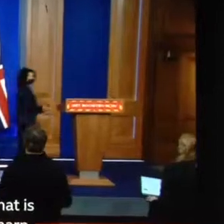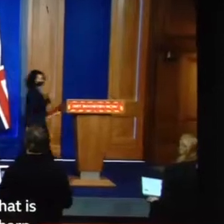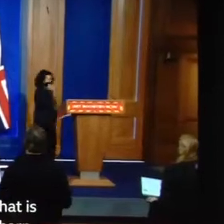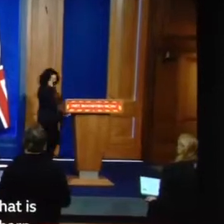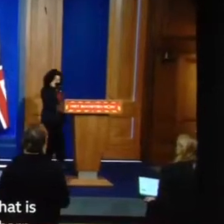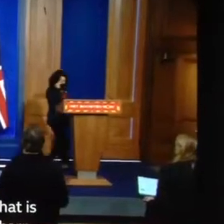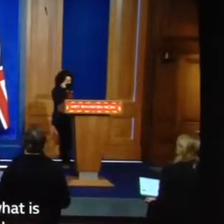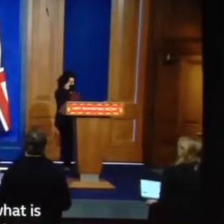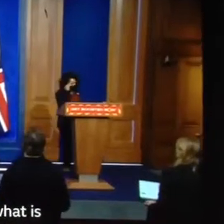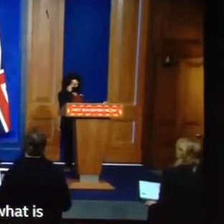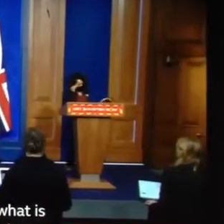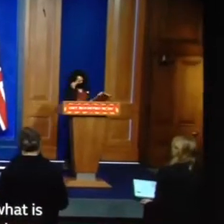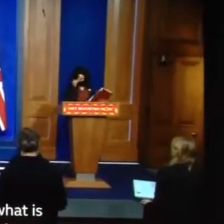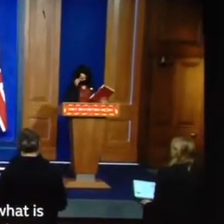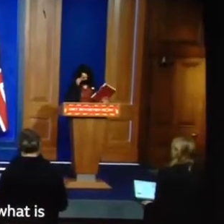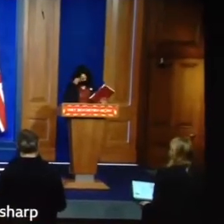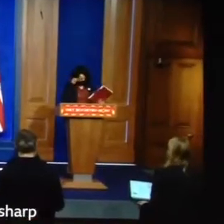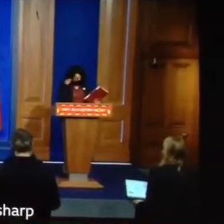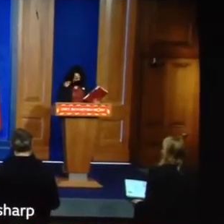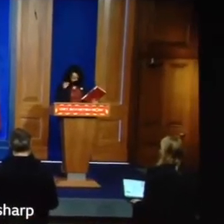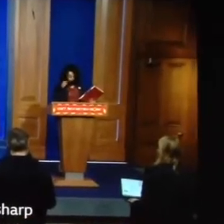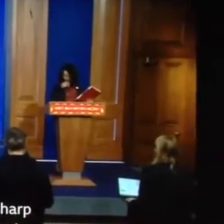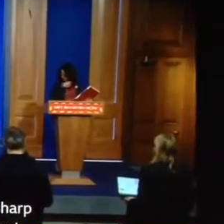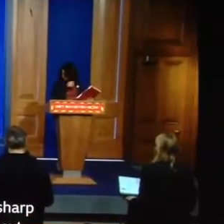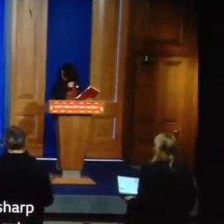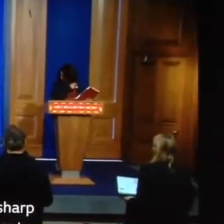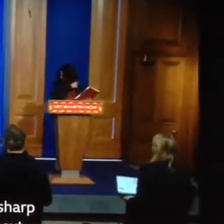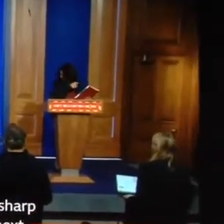Minister, so let's listen into his news conference.